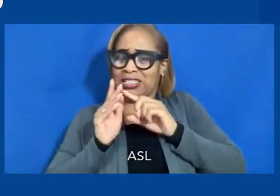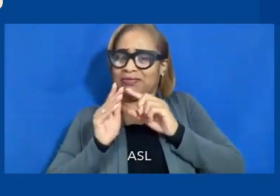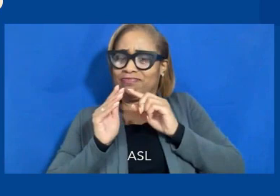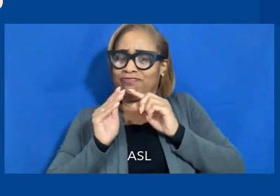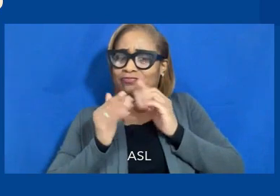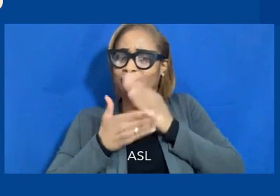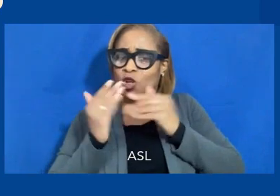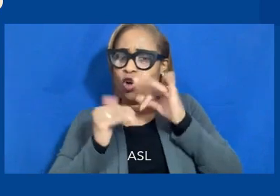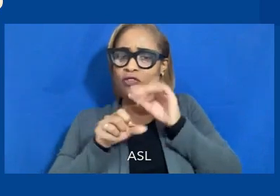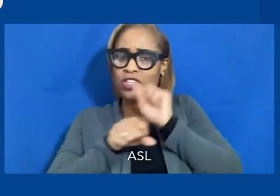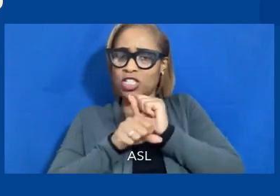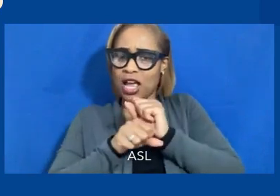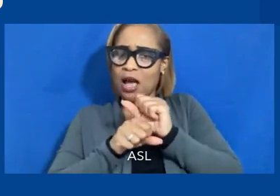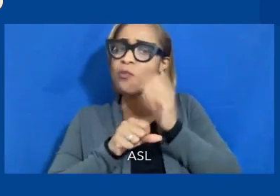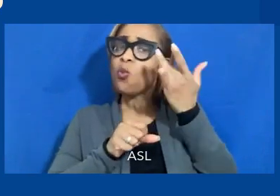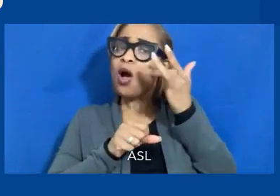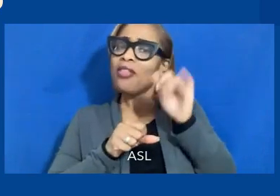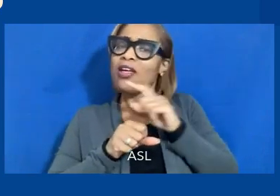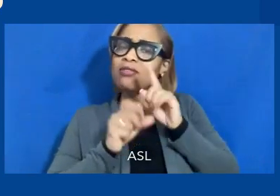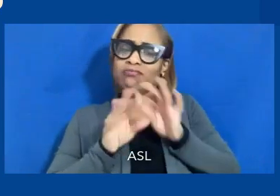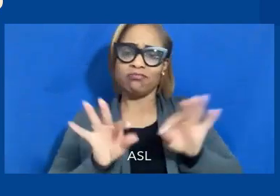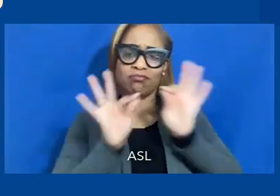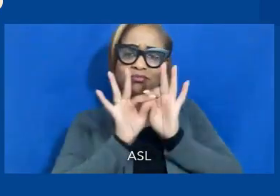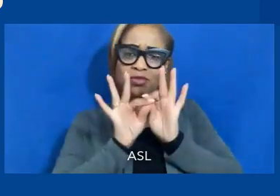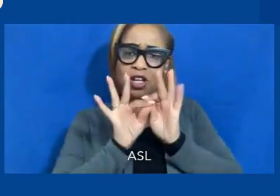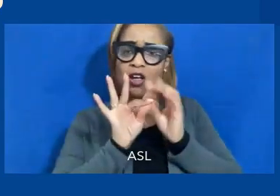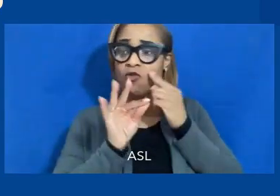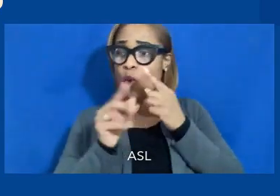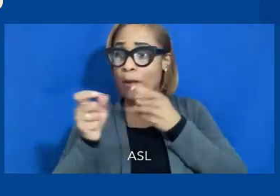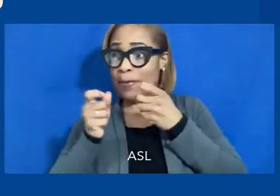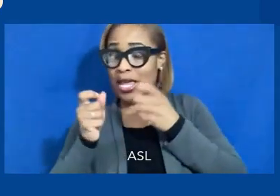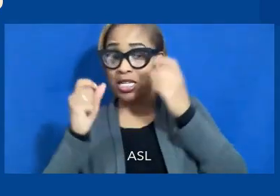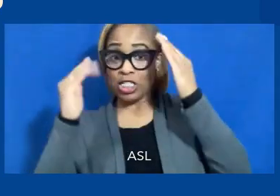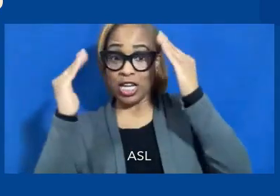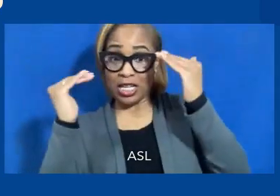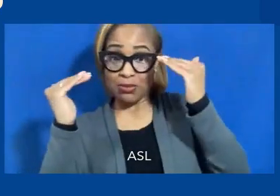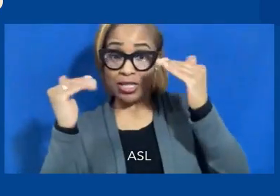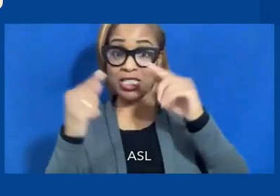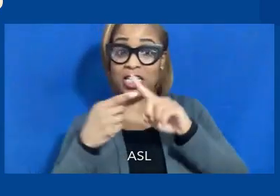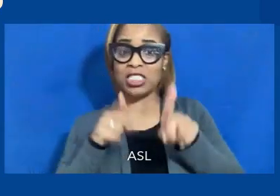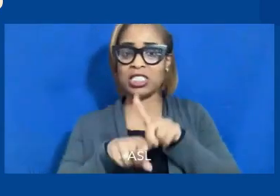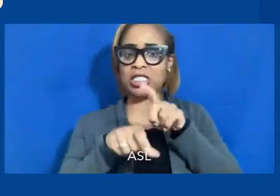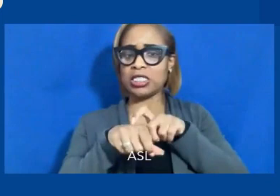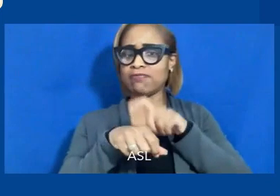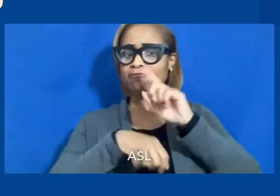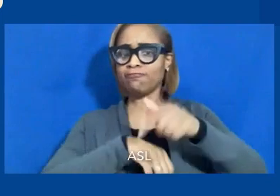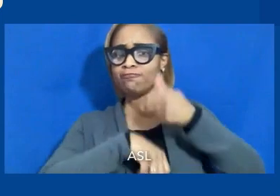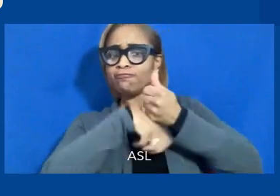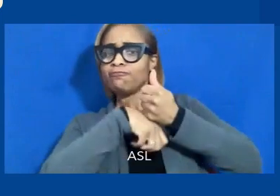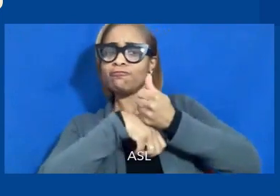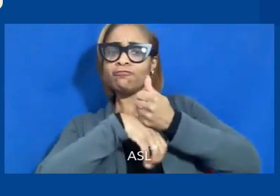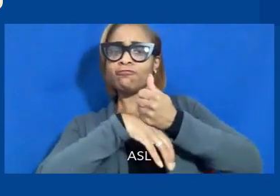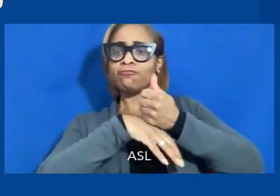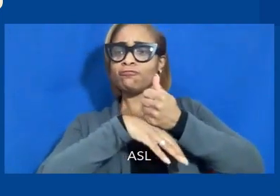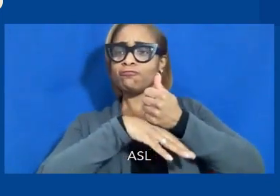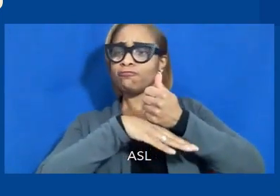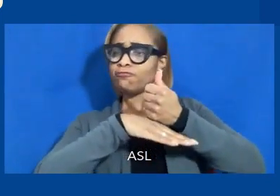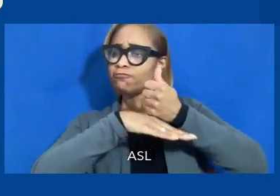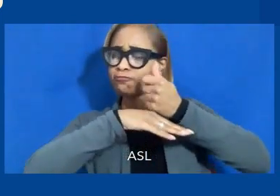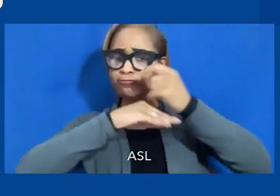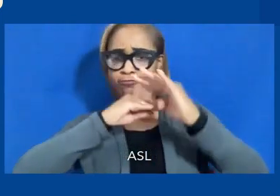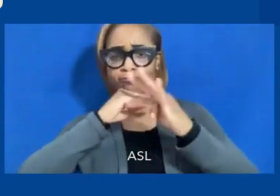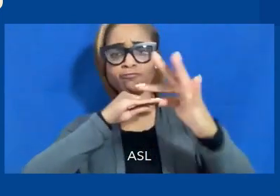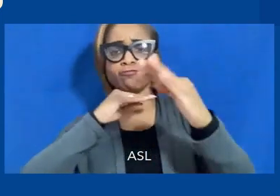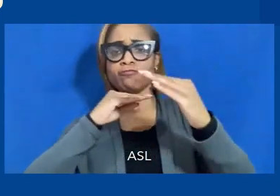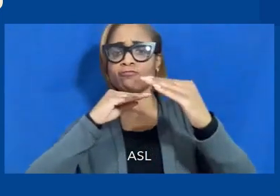so critical to managing the expectations and setting out on the right foot relationship wise.